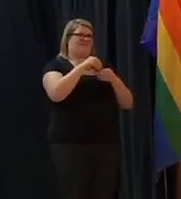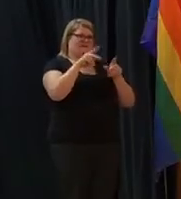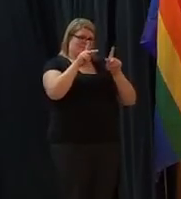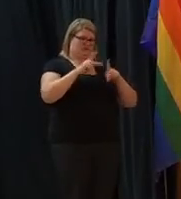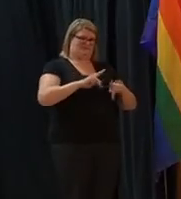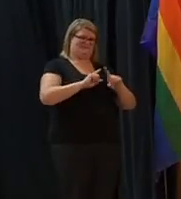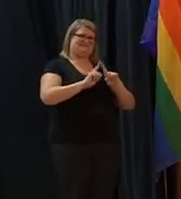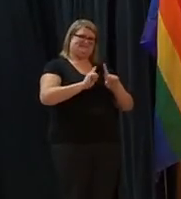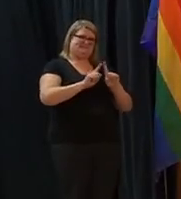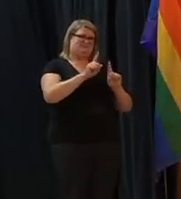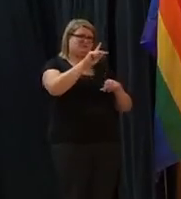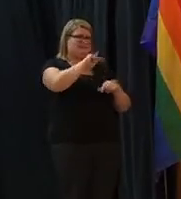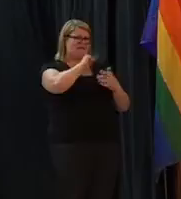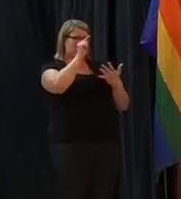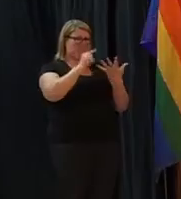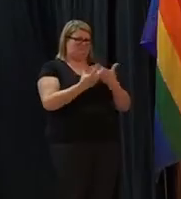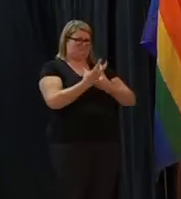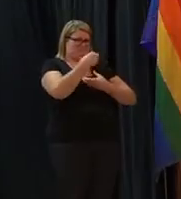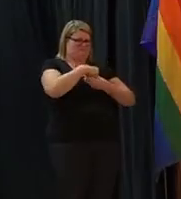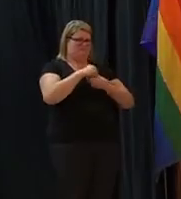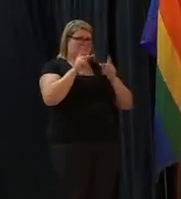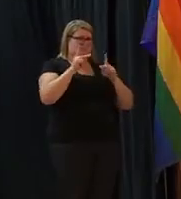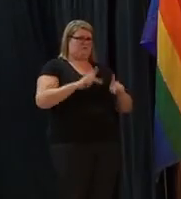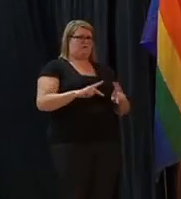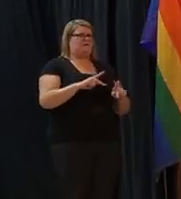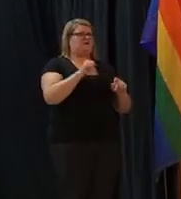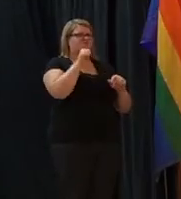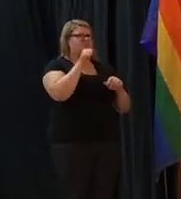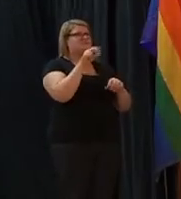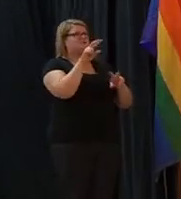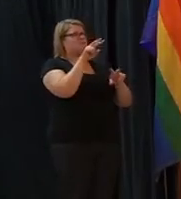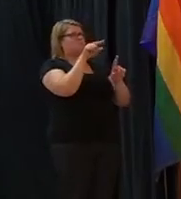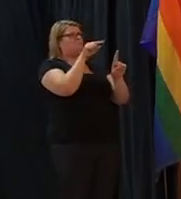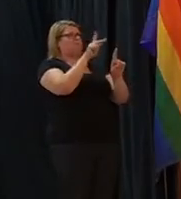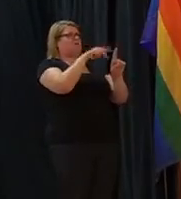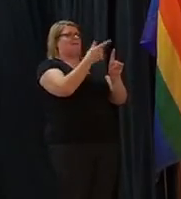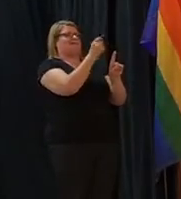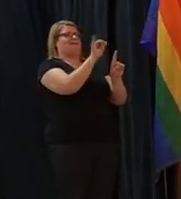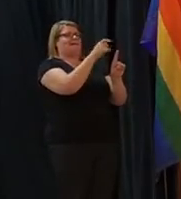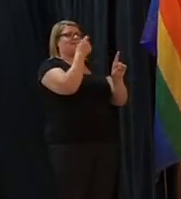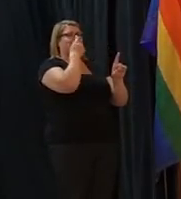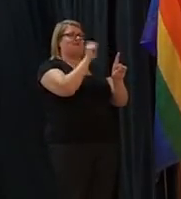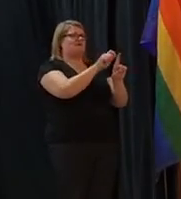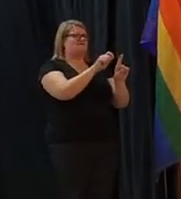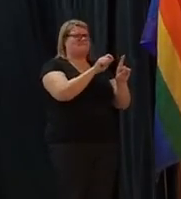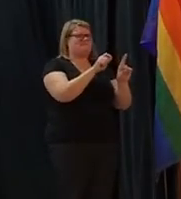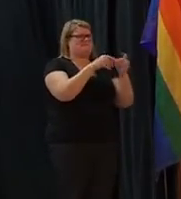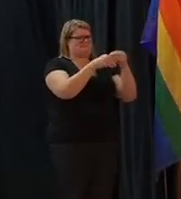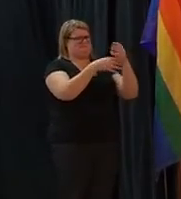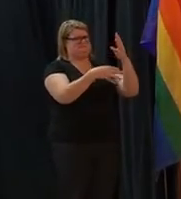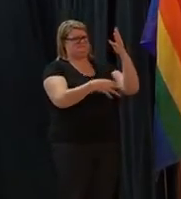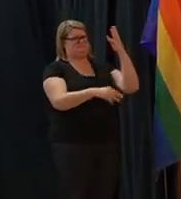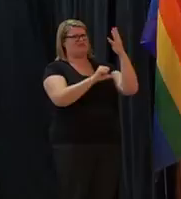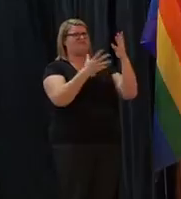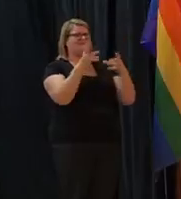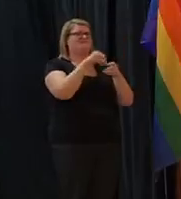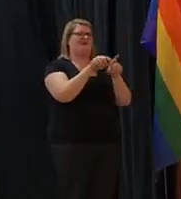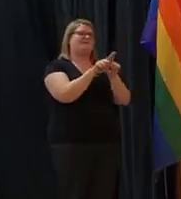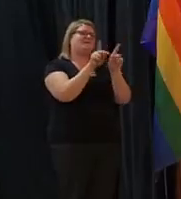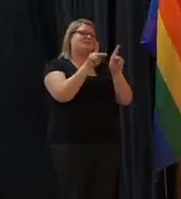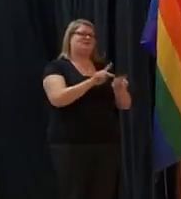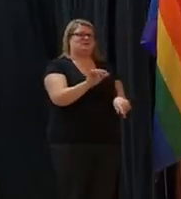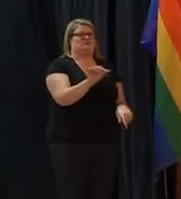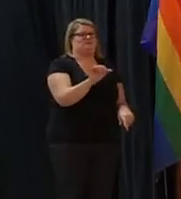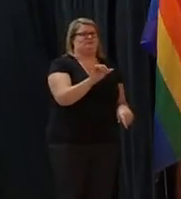and every aspect of one person's life, not just being gay, but not many other things are also important when it comes